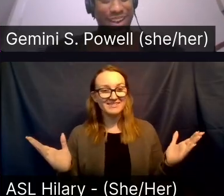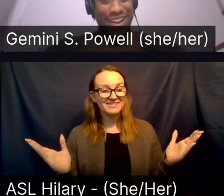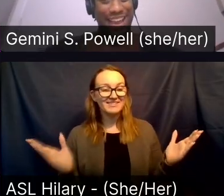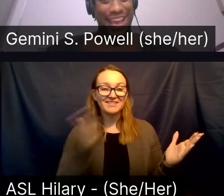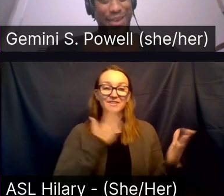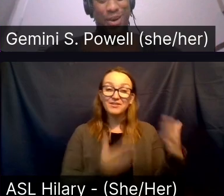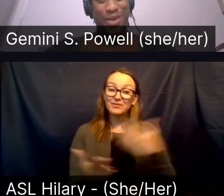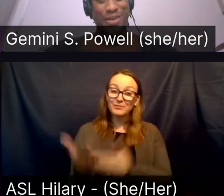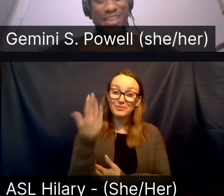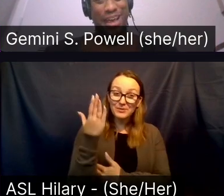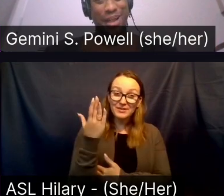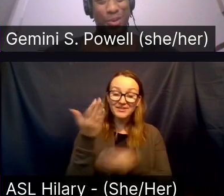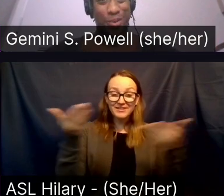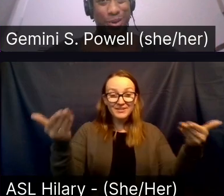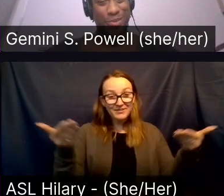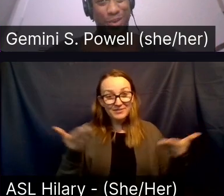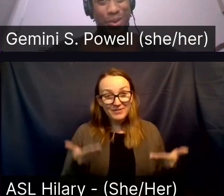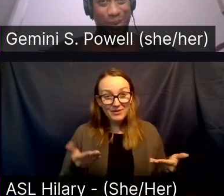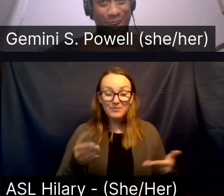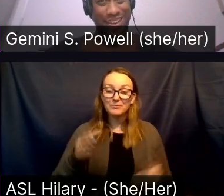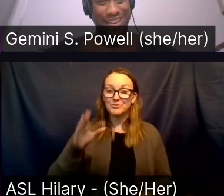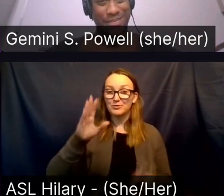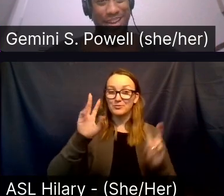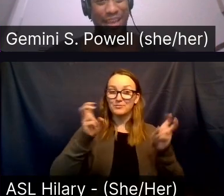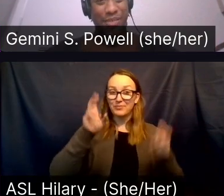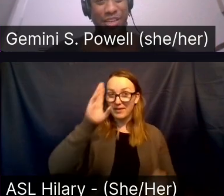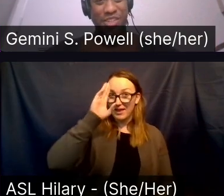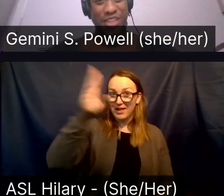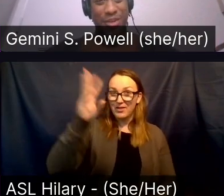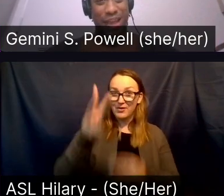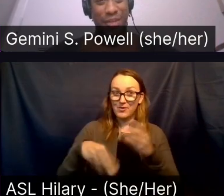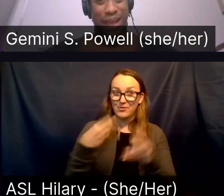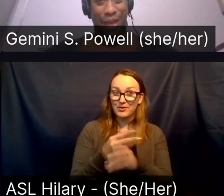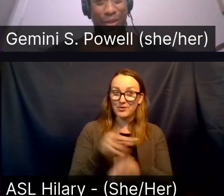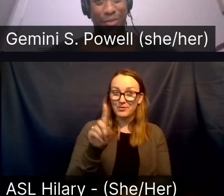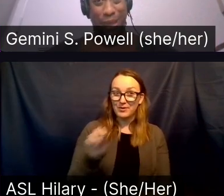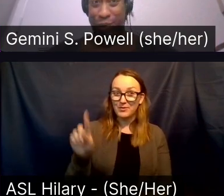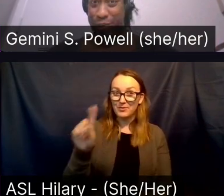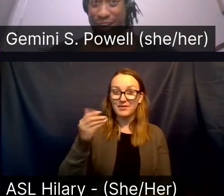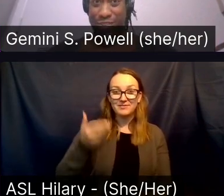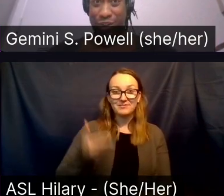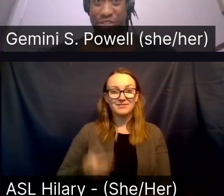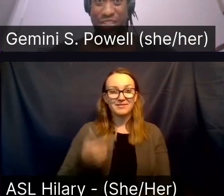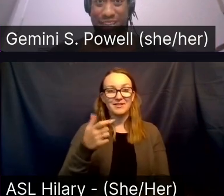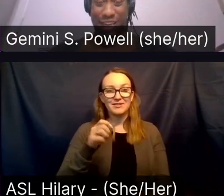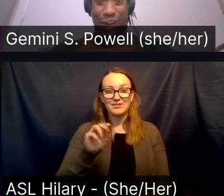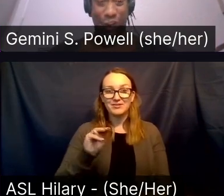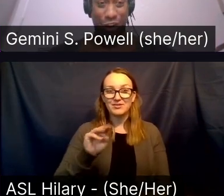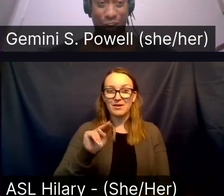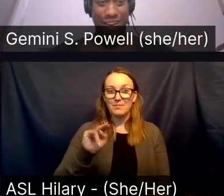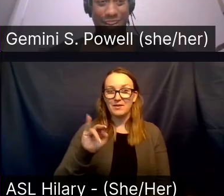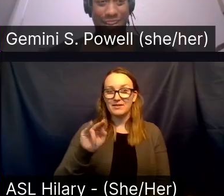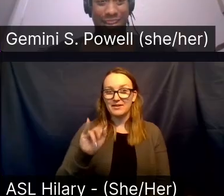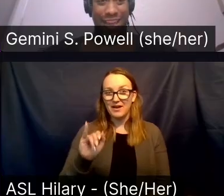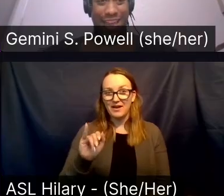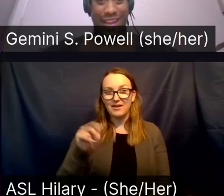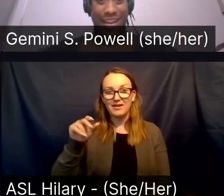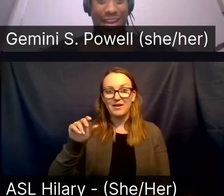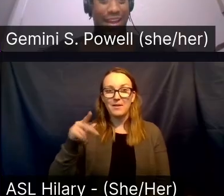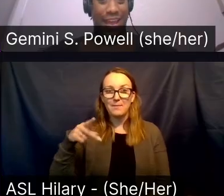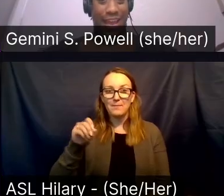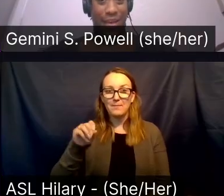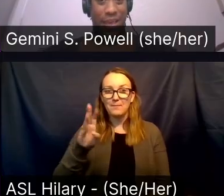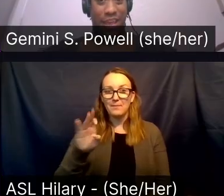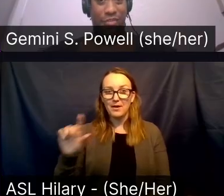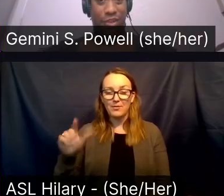Good morning and welcome to Hello World 101. My name is Gemini Powell. My pronouns are she, her,